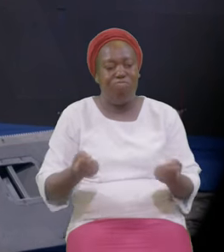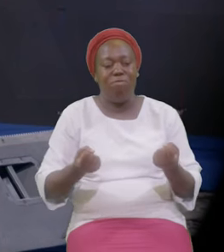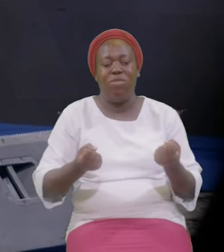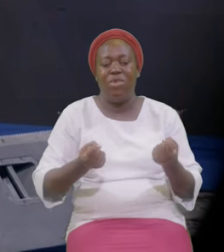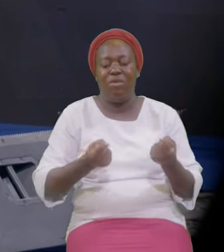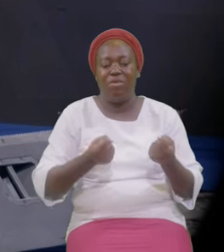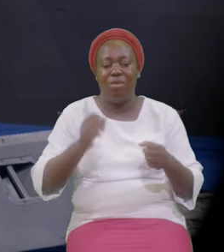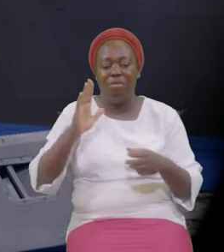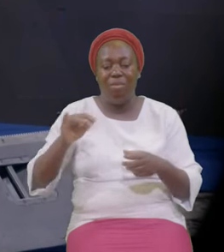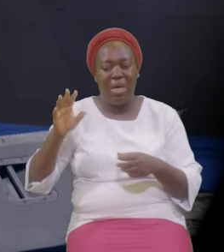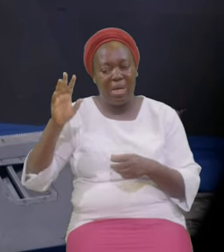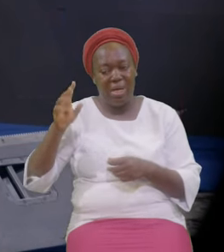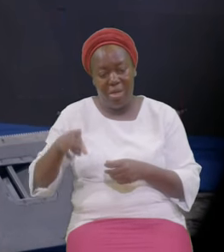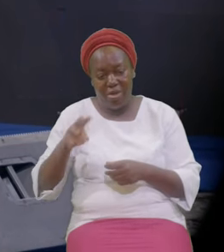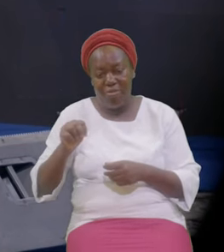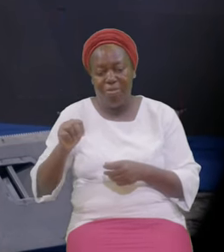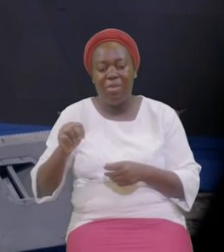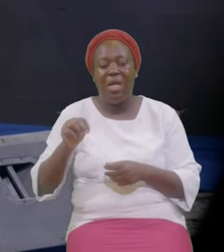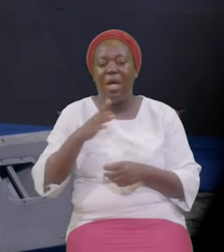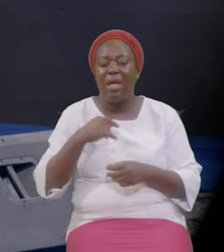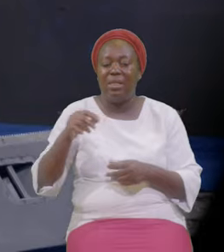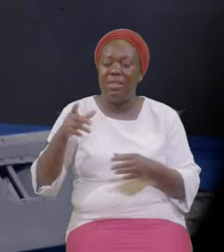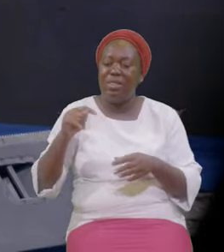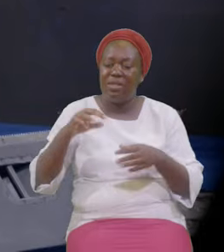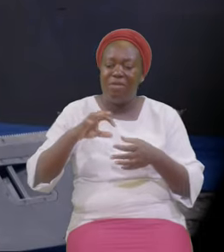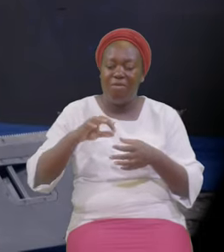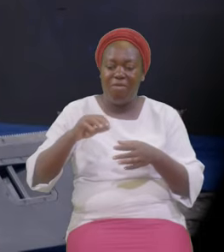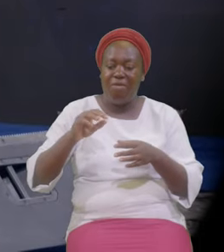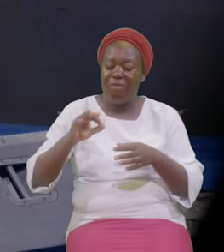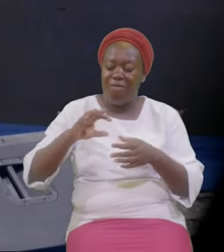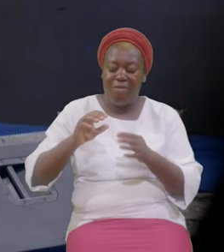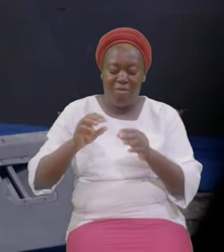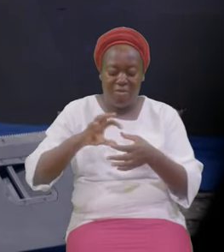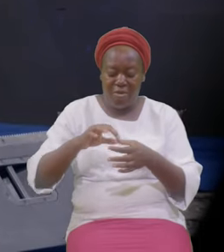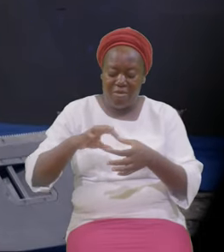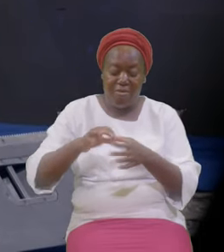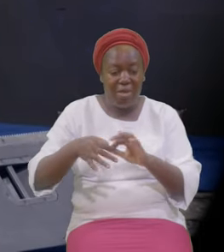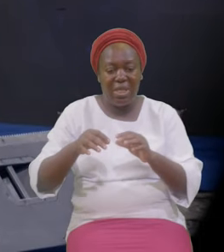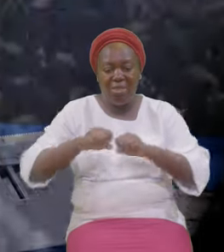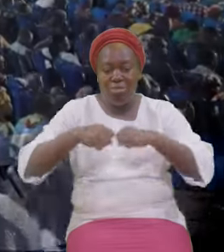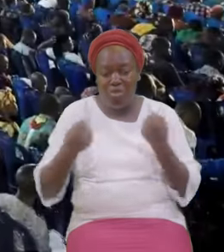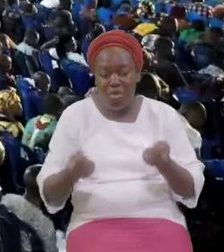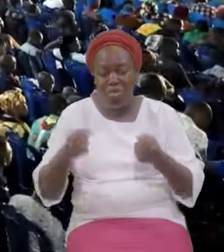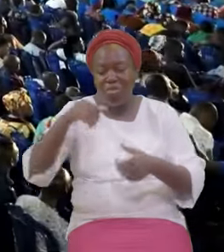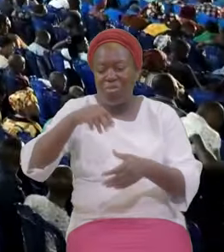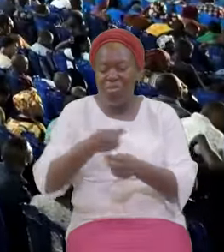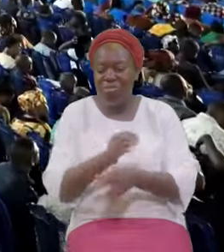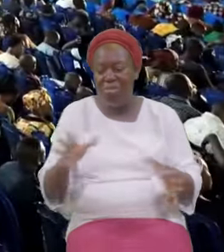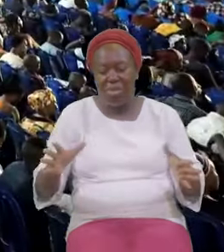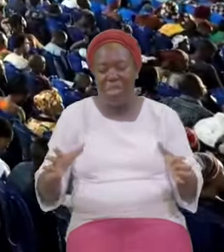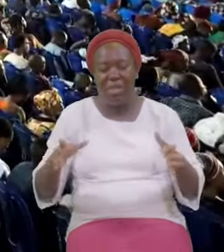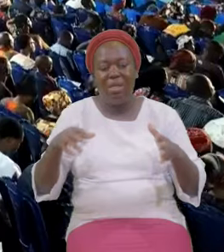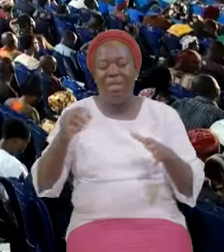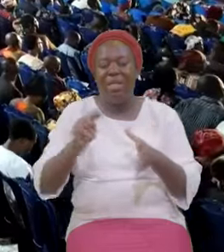him, and the fetters broke him in pieces. Neither